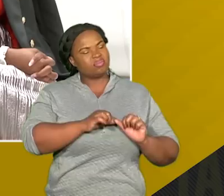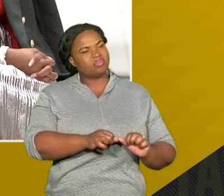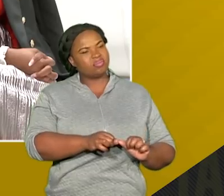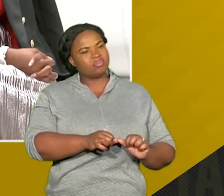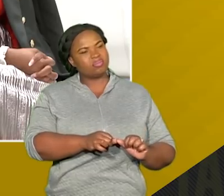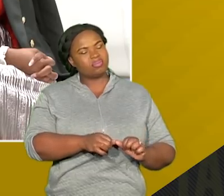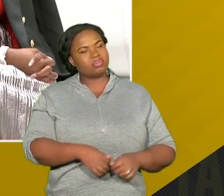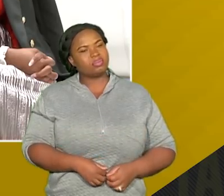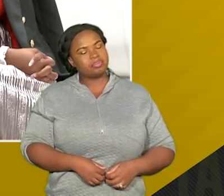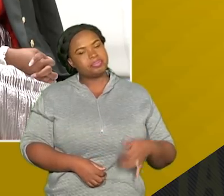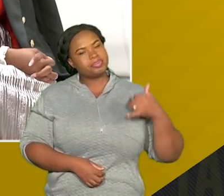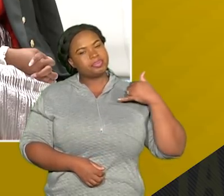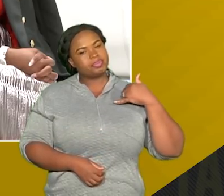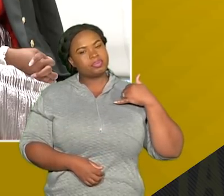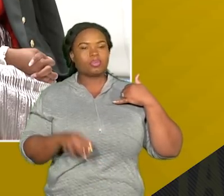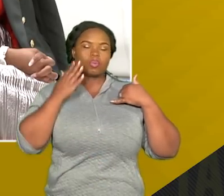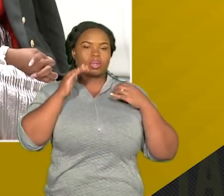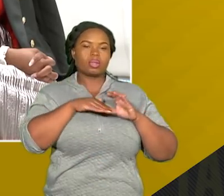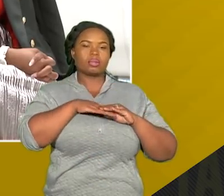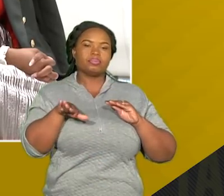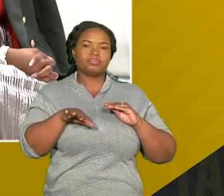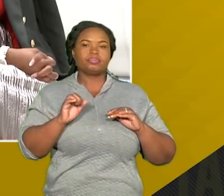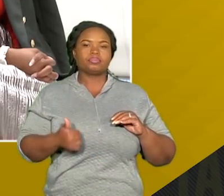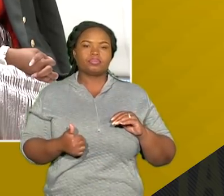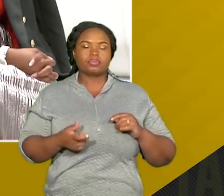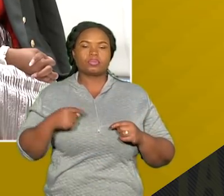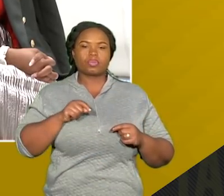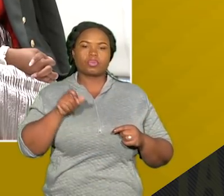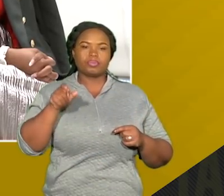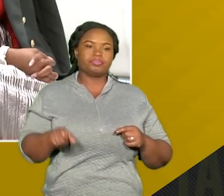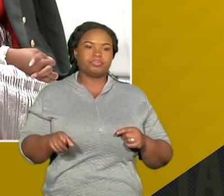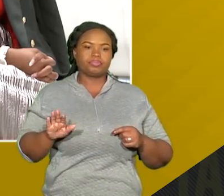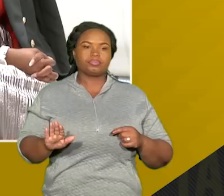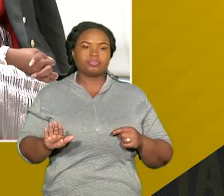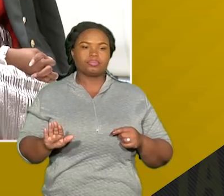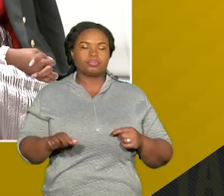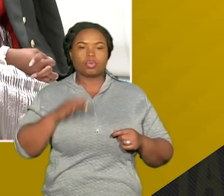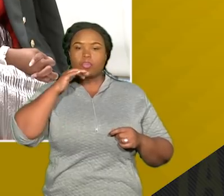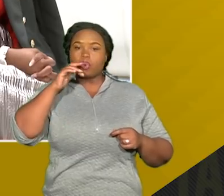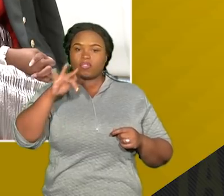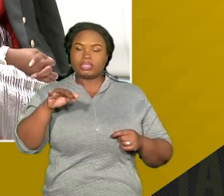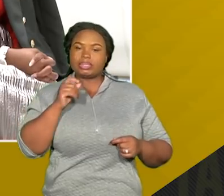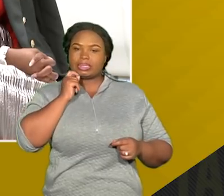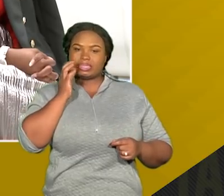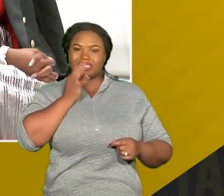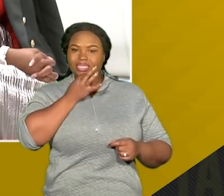Yeah, so when he was discharged, my mom took him to a person and little prophet was to only see